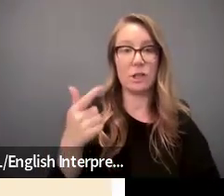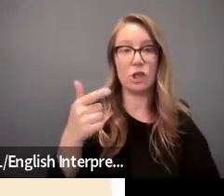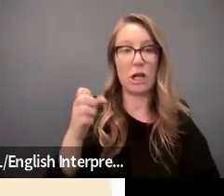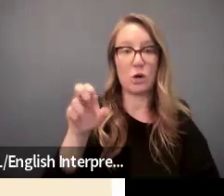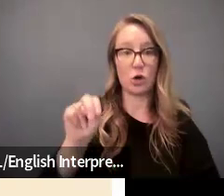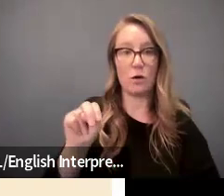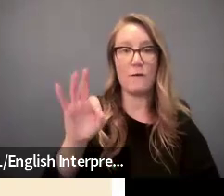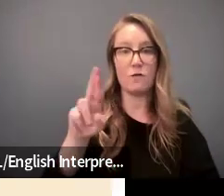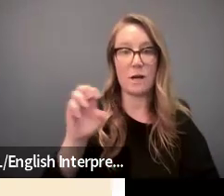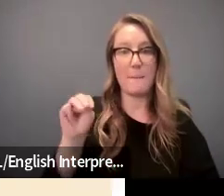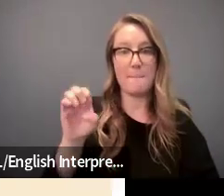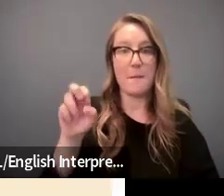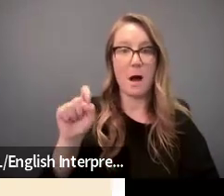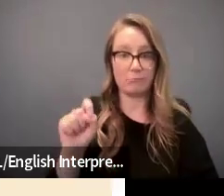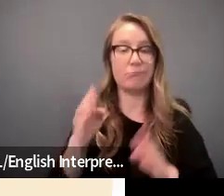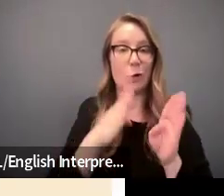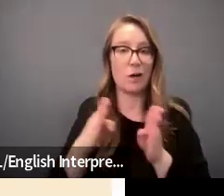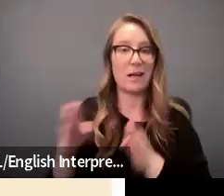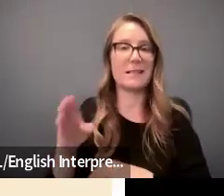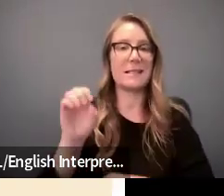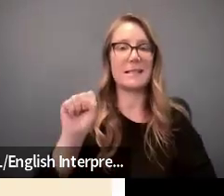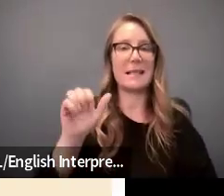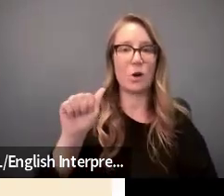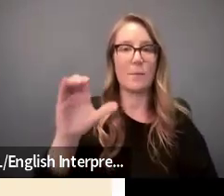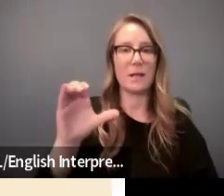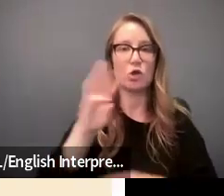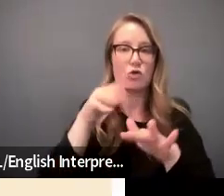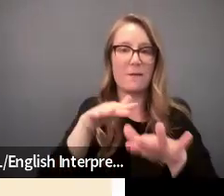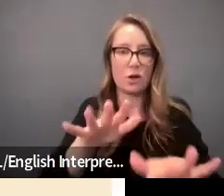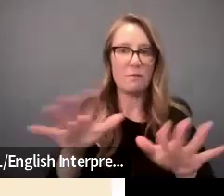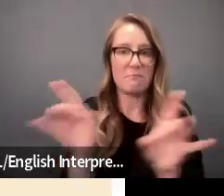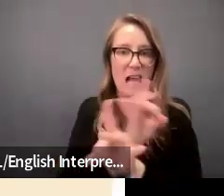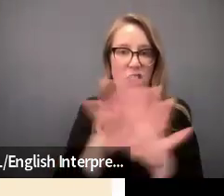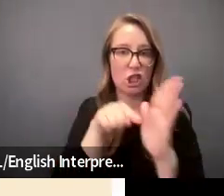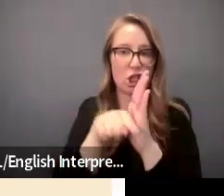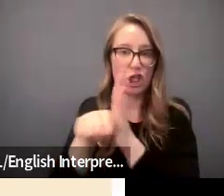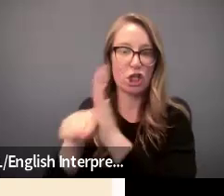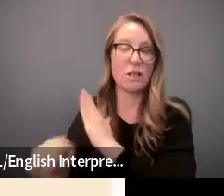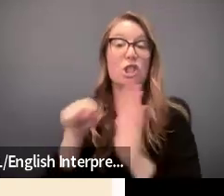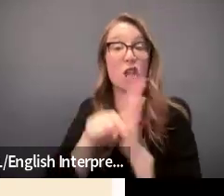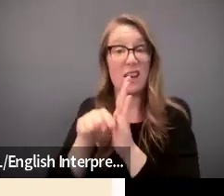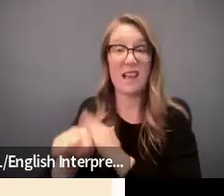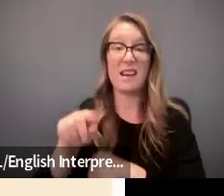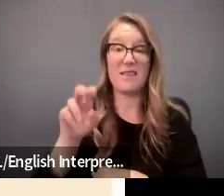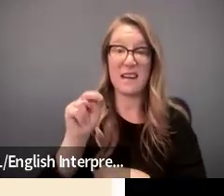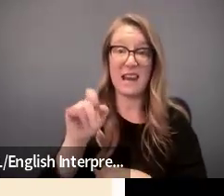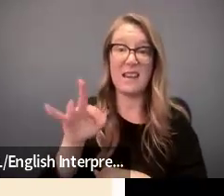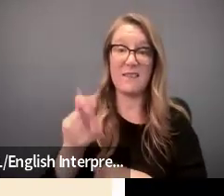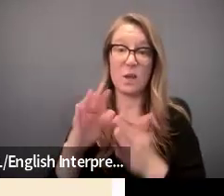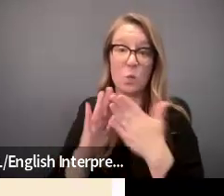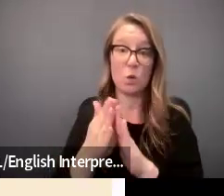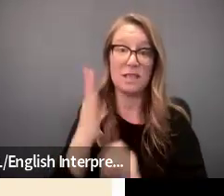Fremont then organized the Sacramento River Massacre and the beginning of settler violence and genocide of Native communities in